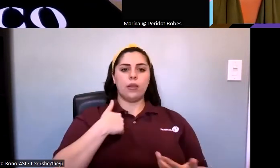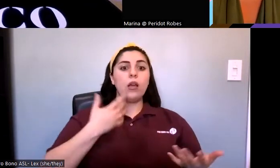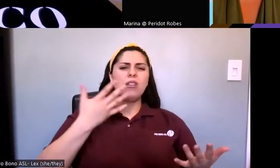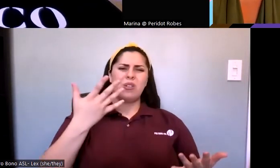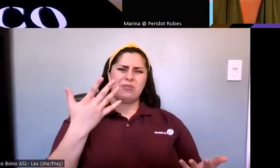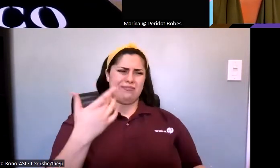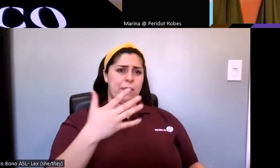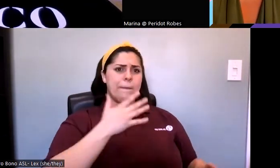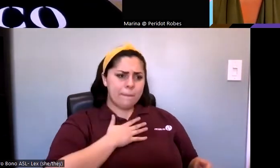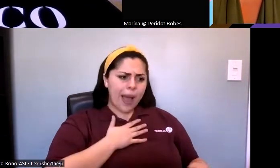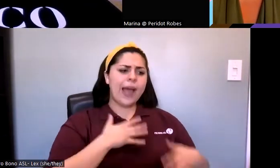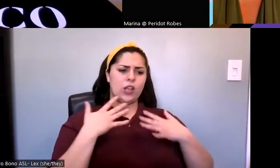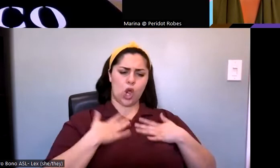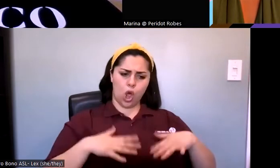clothing?